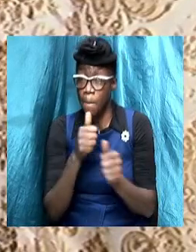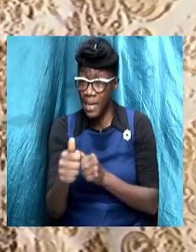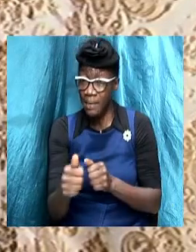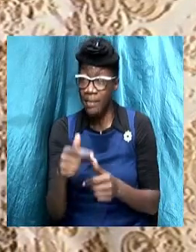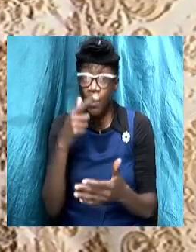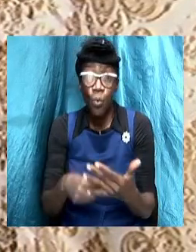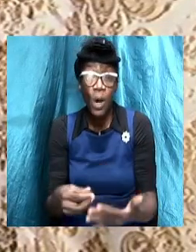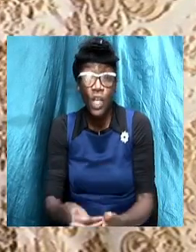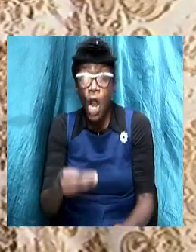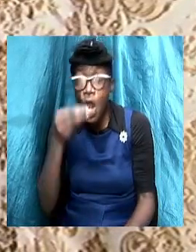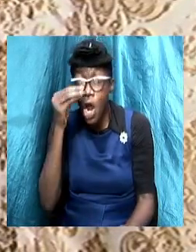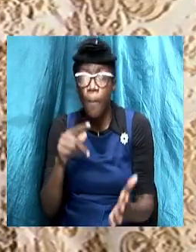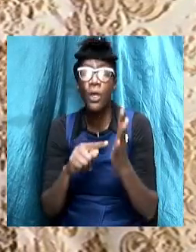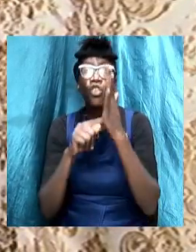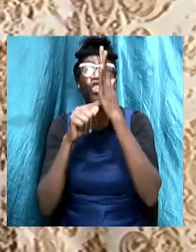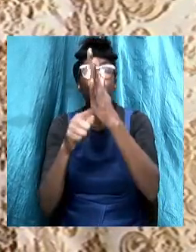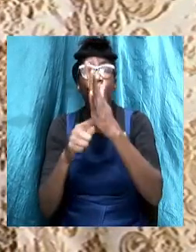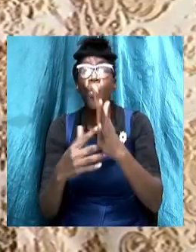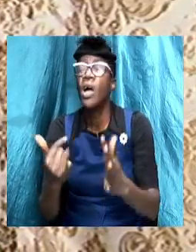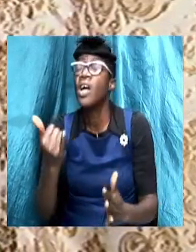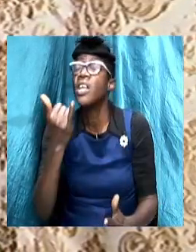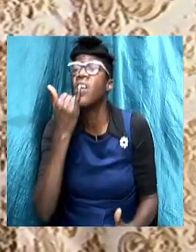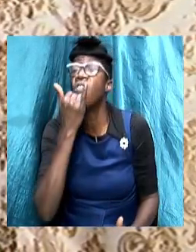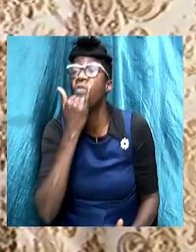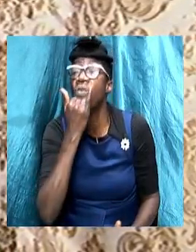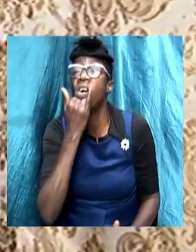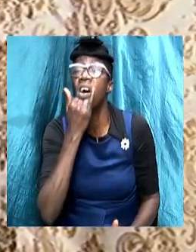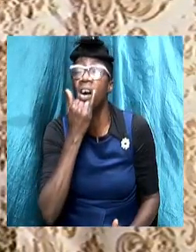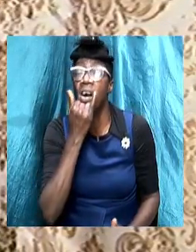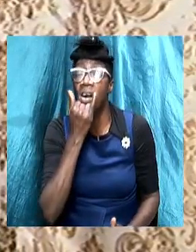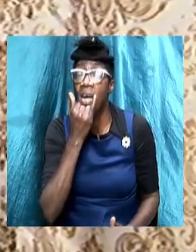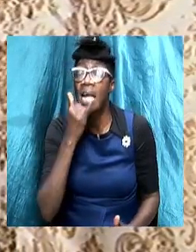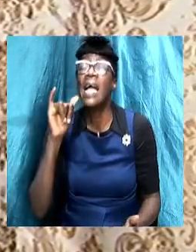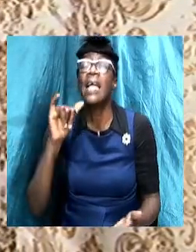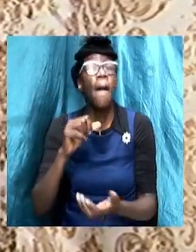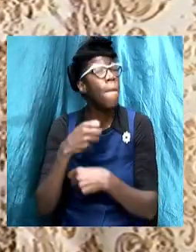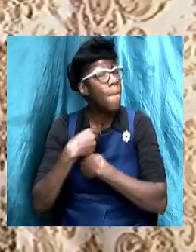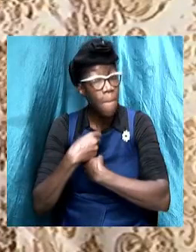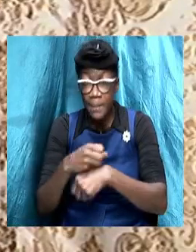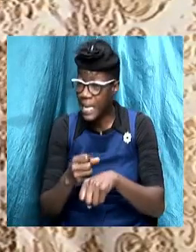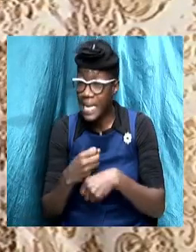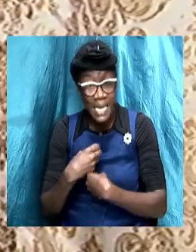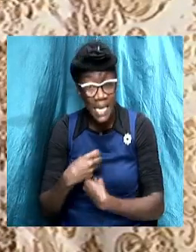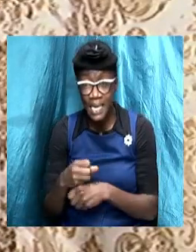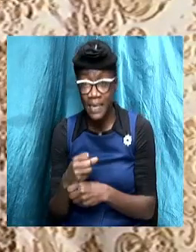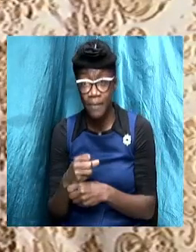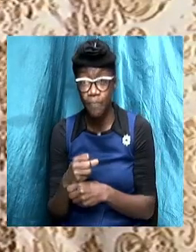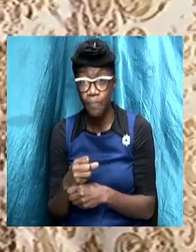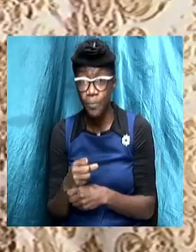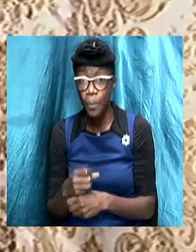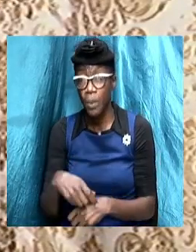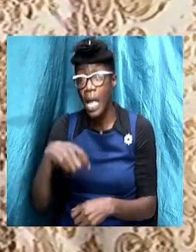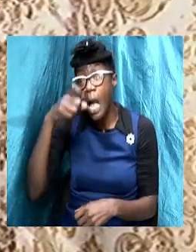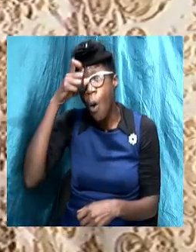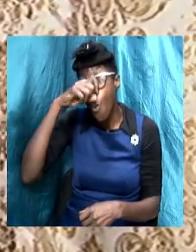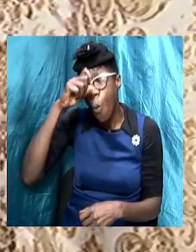them the error that the previous generation has had made. Amen. It is said that a wise